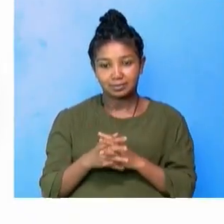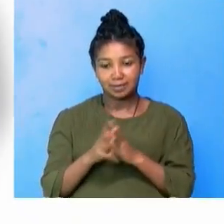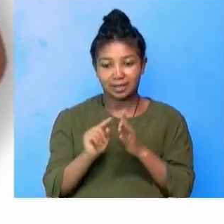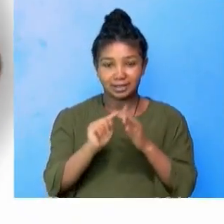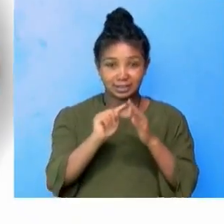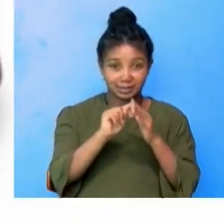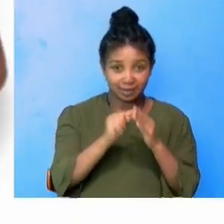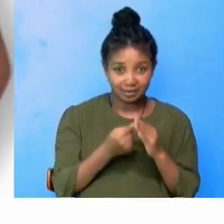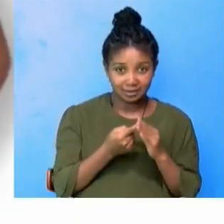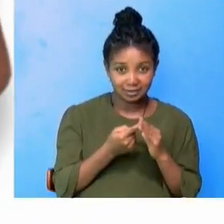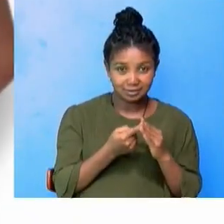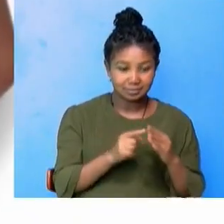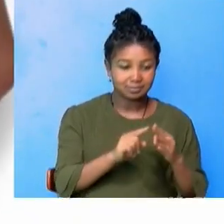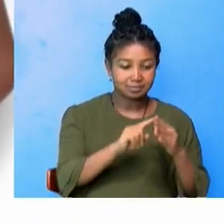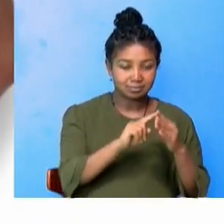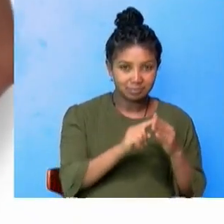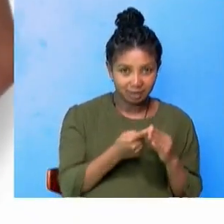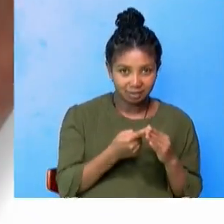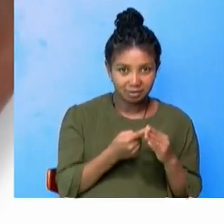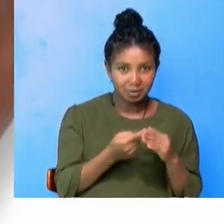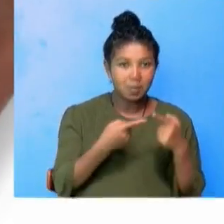start,